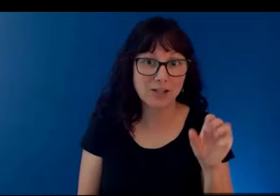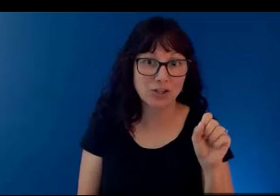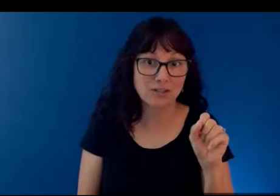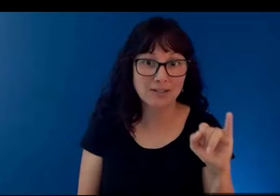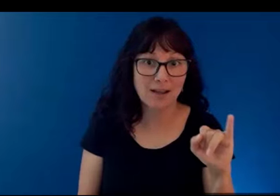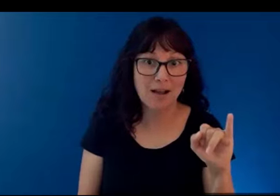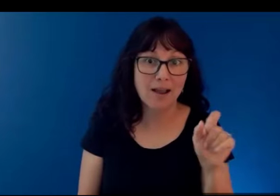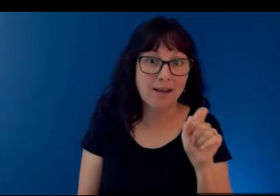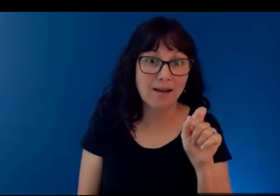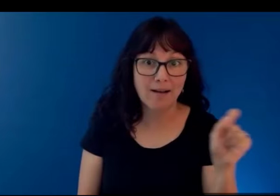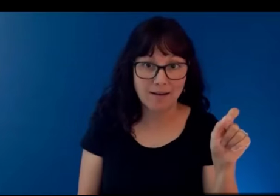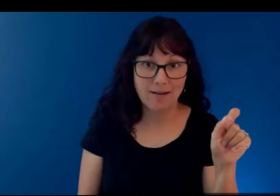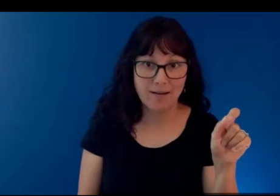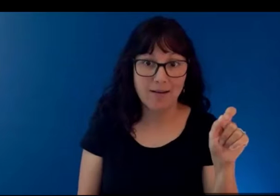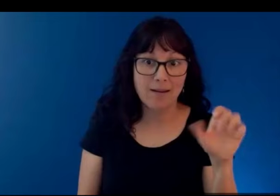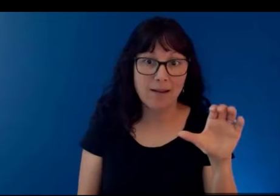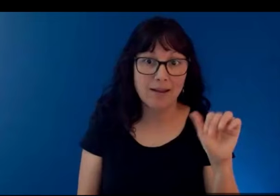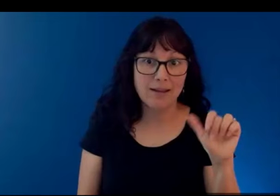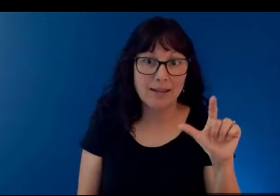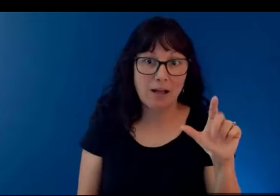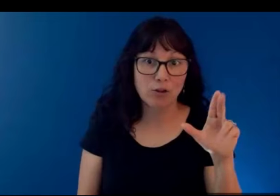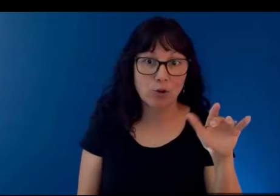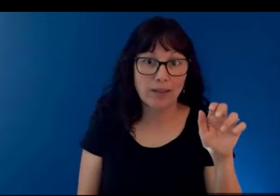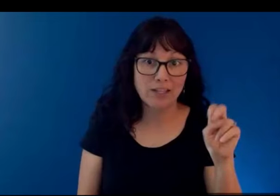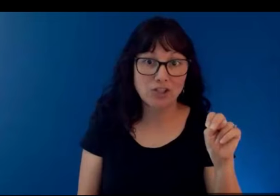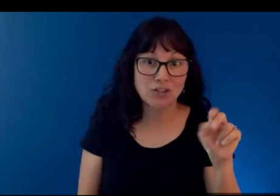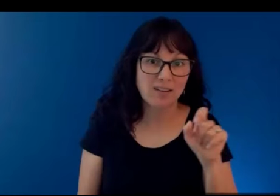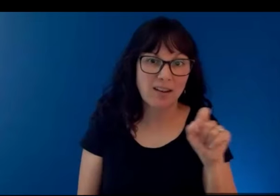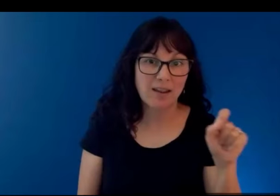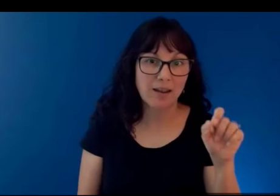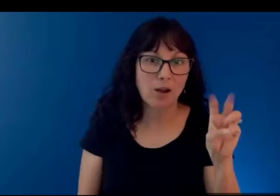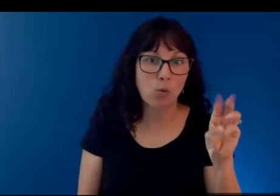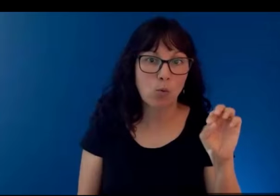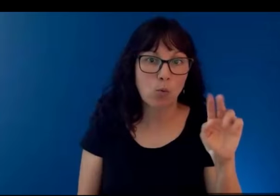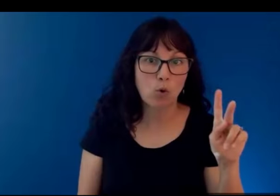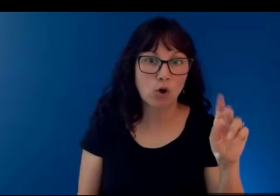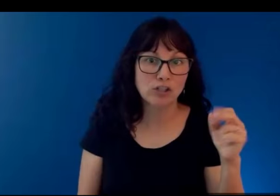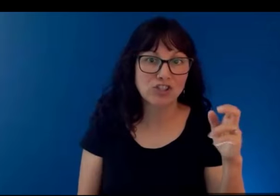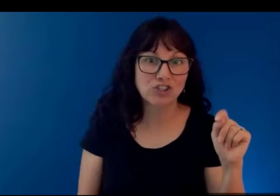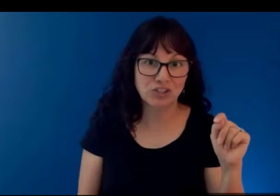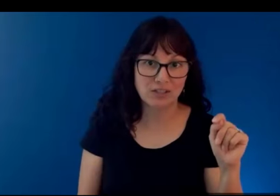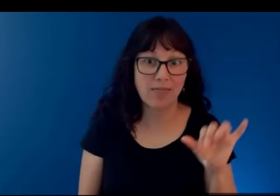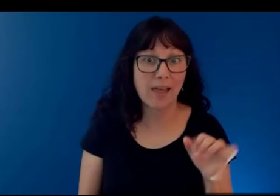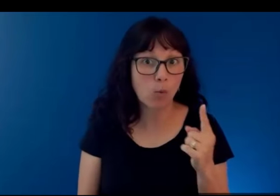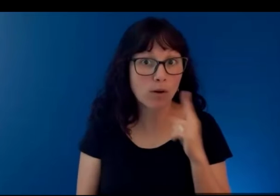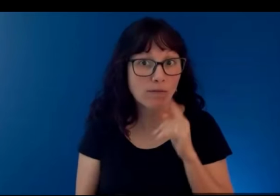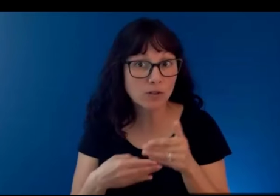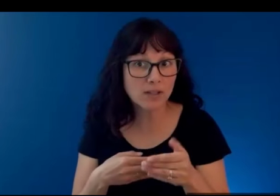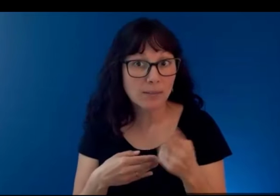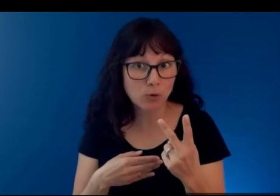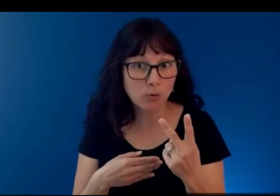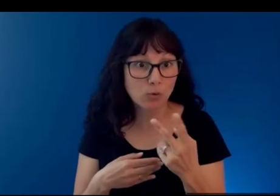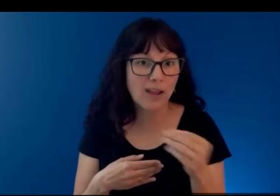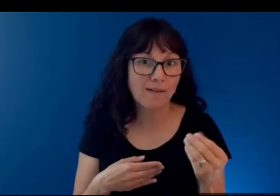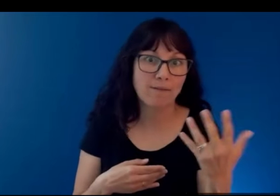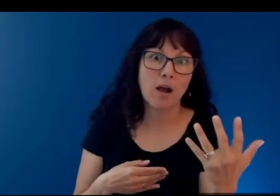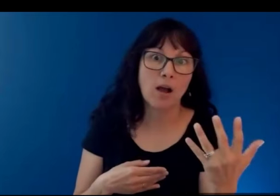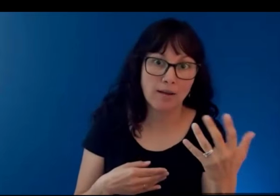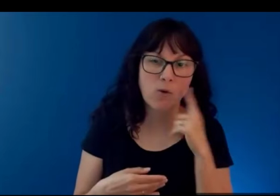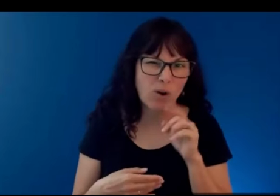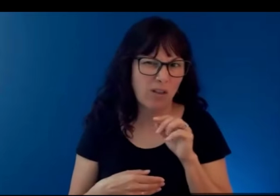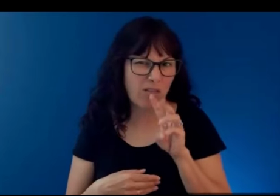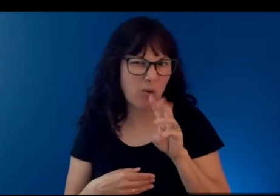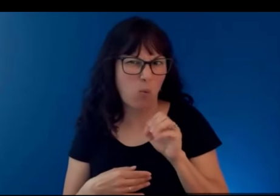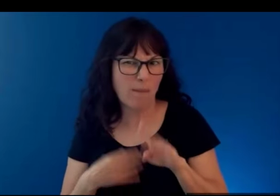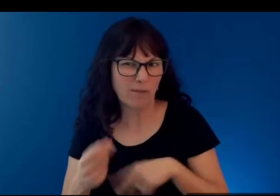ytionline.org/SSI calculation worksheet. That one in step 2 and 5 of the web